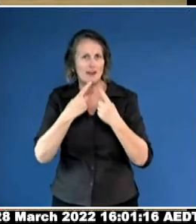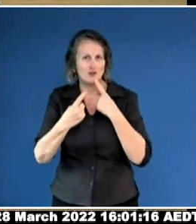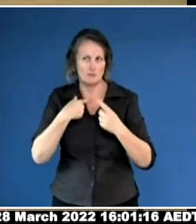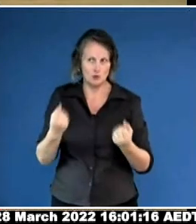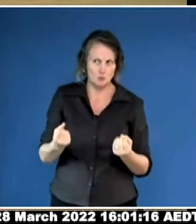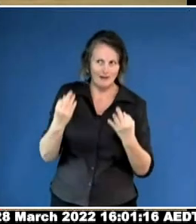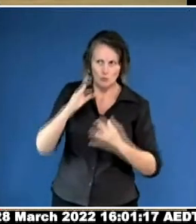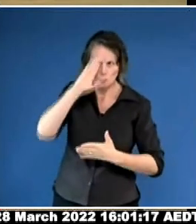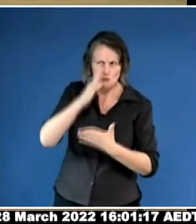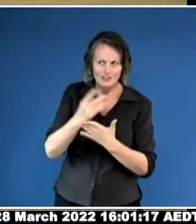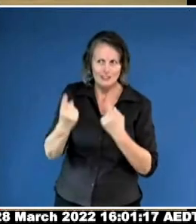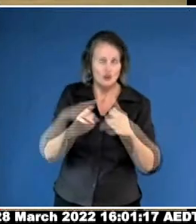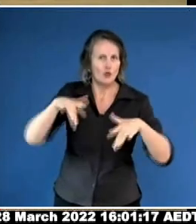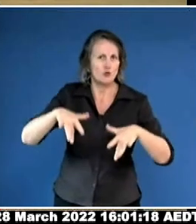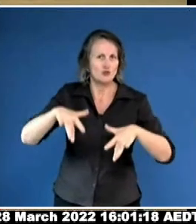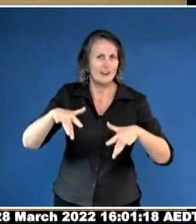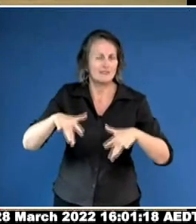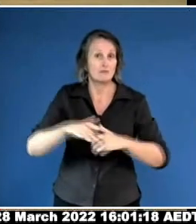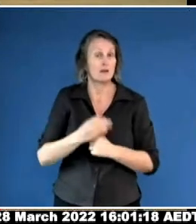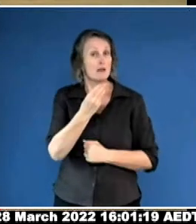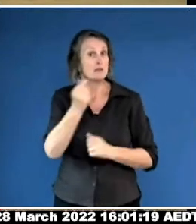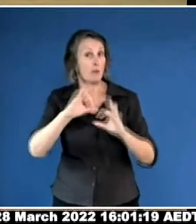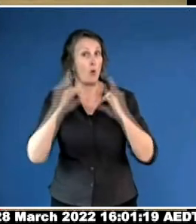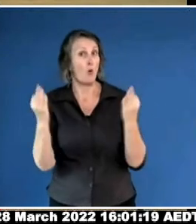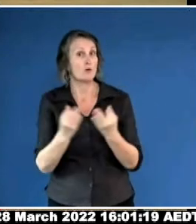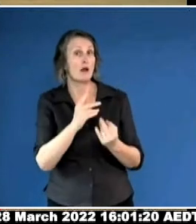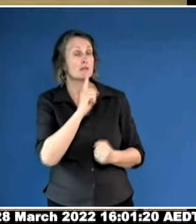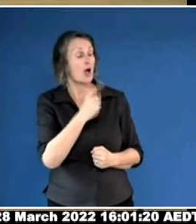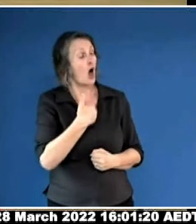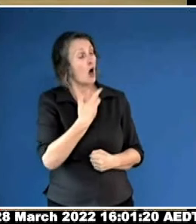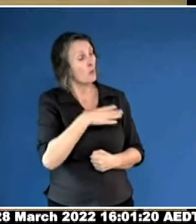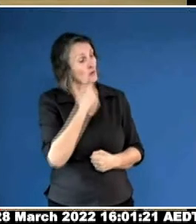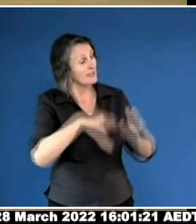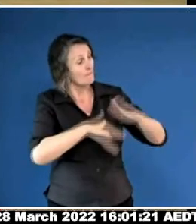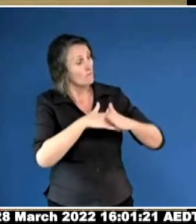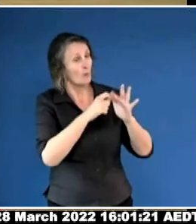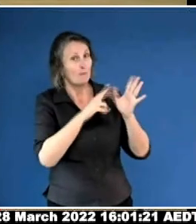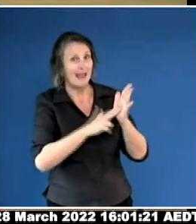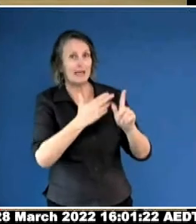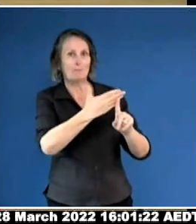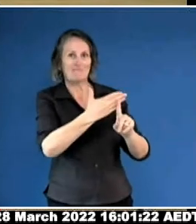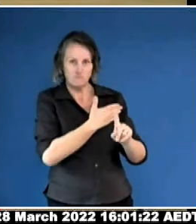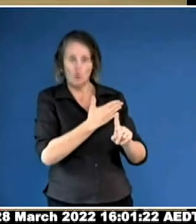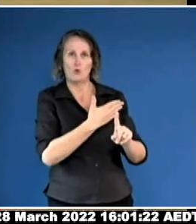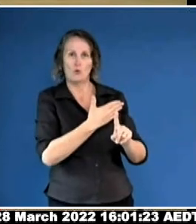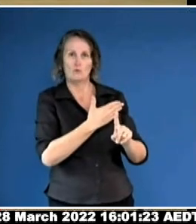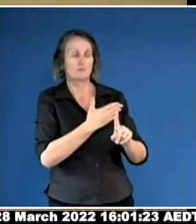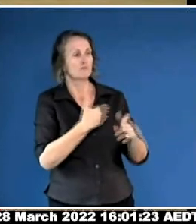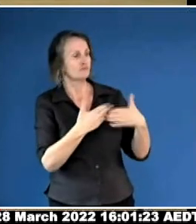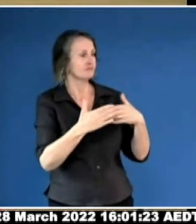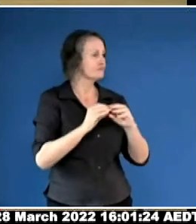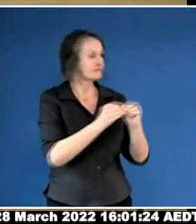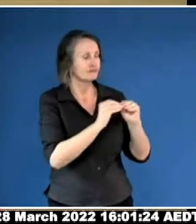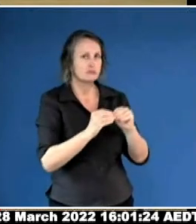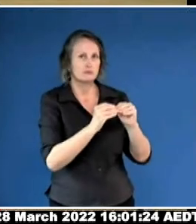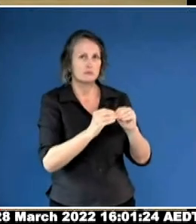on respect and trust. Some providers request a copy of the plan before arranging an introduction. When I've declined to provide my